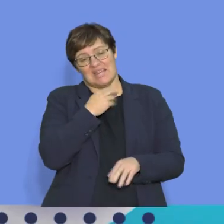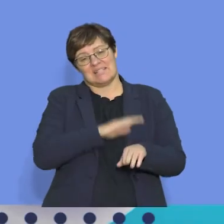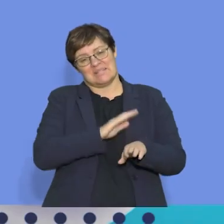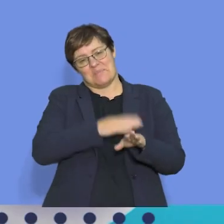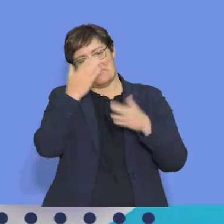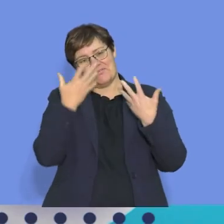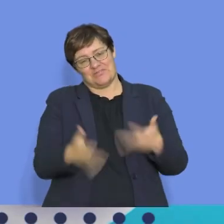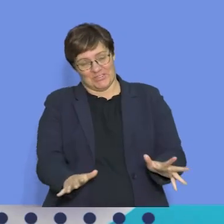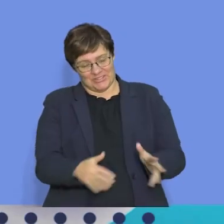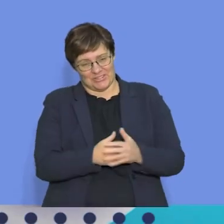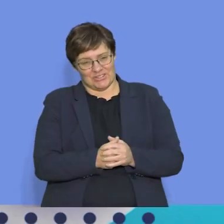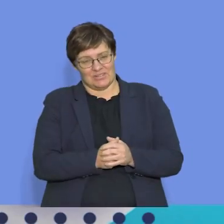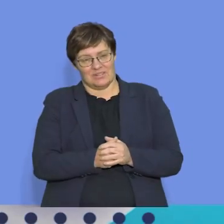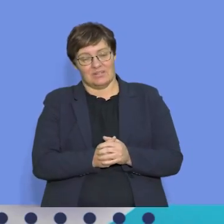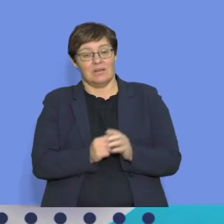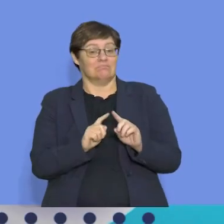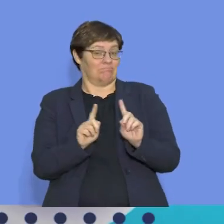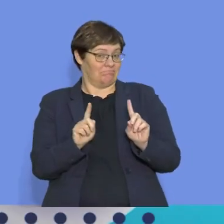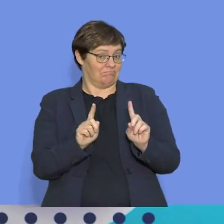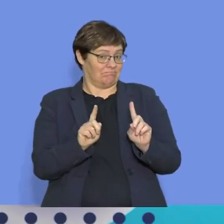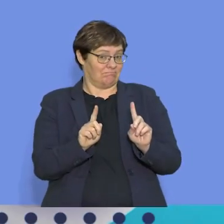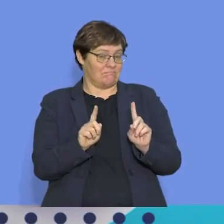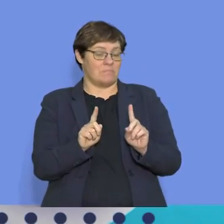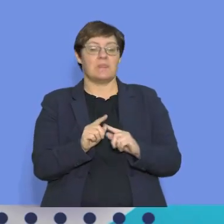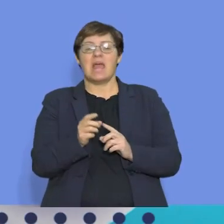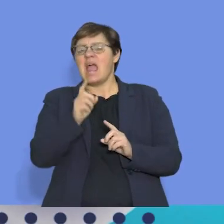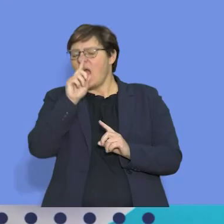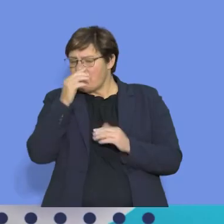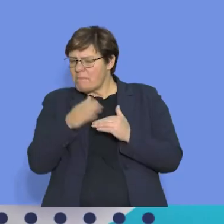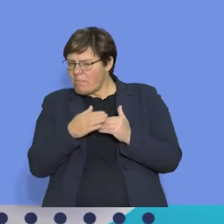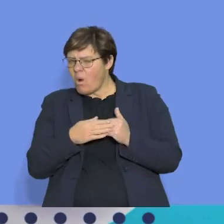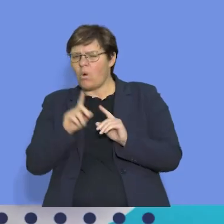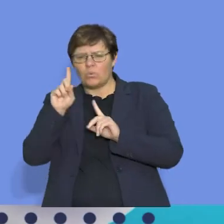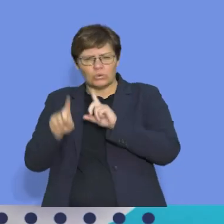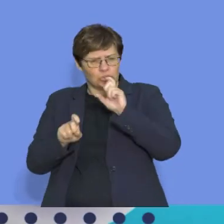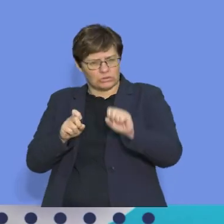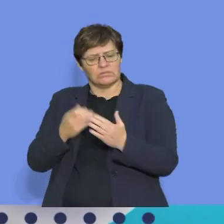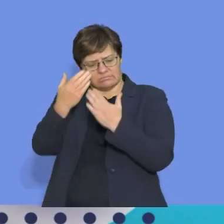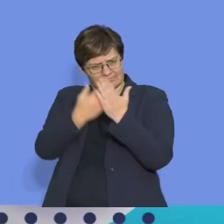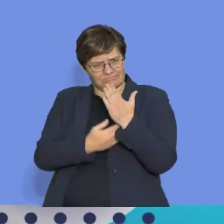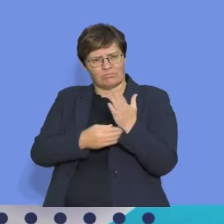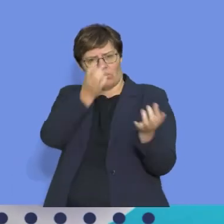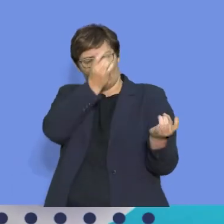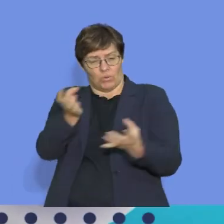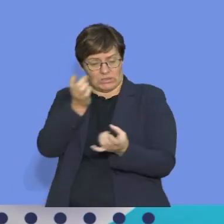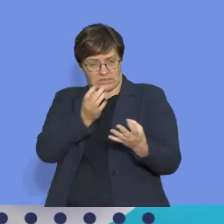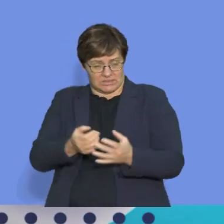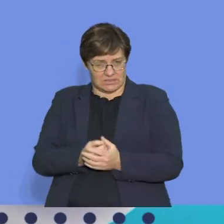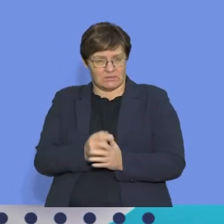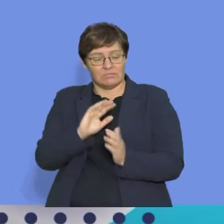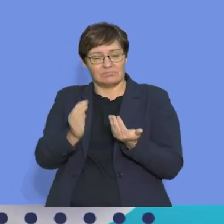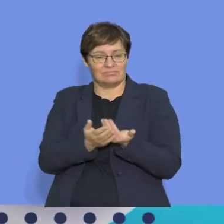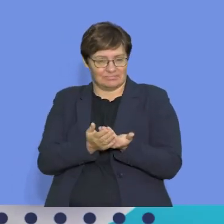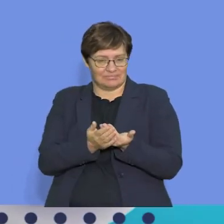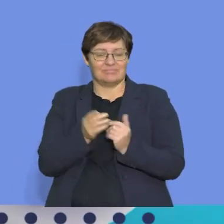Now, unfortunately, we have run out of time, but there are some more questions that are on